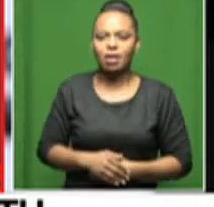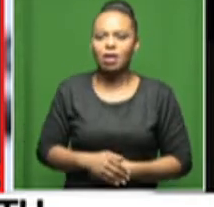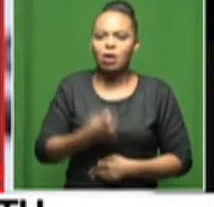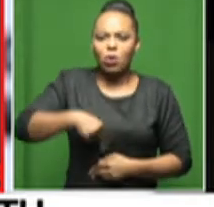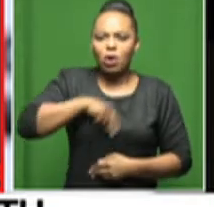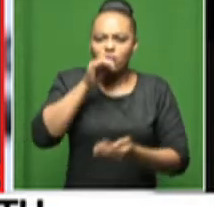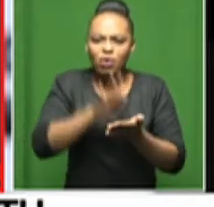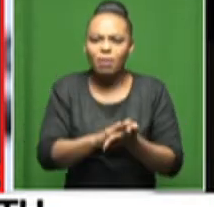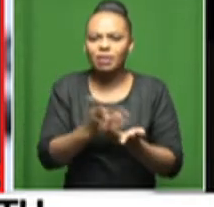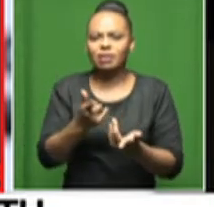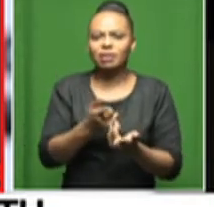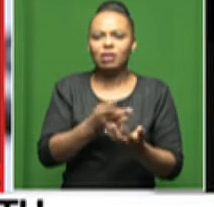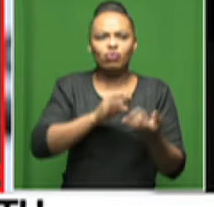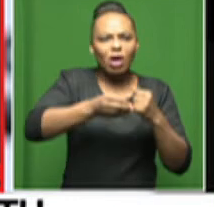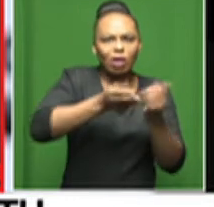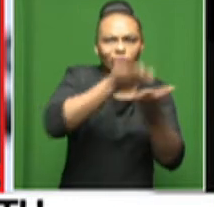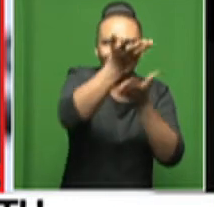everywhere, but these